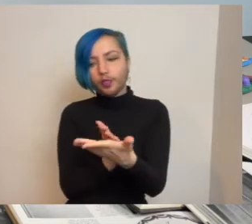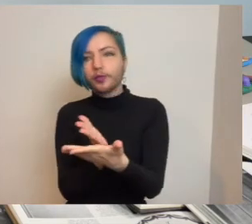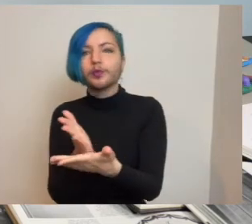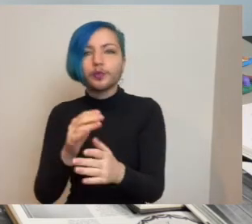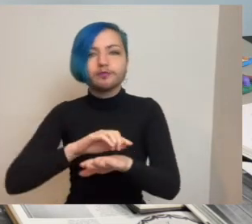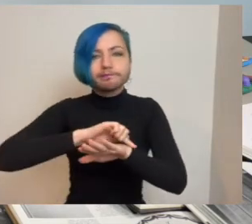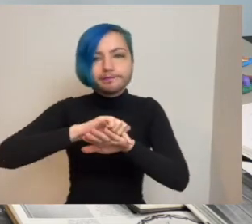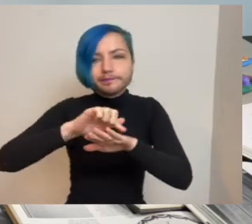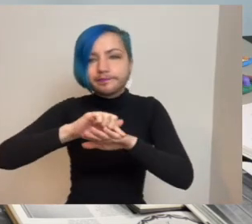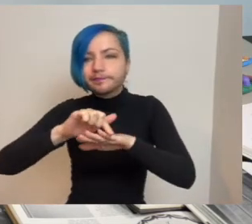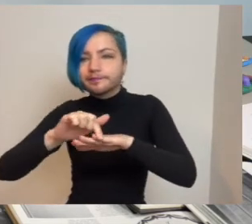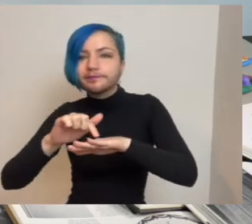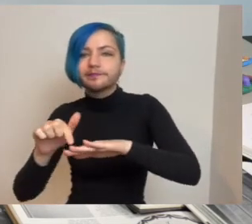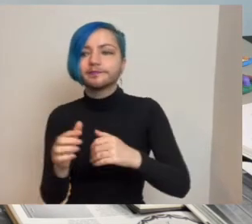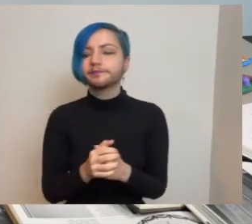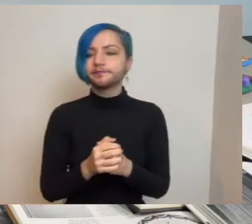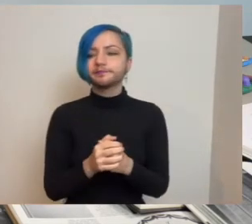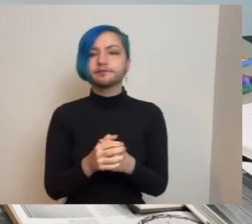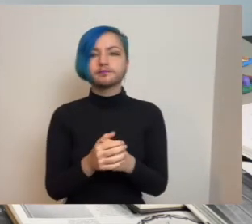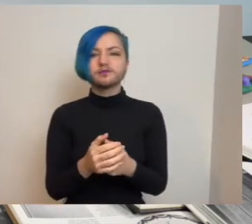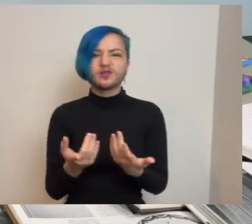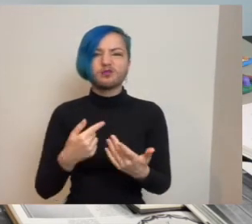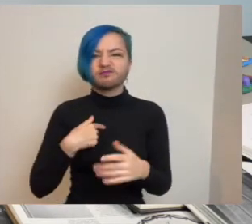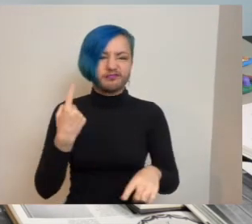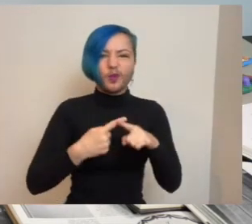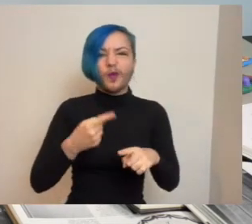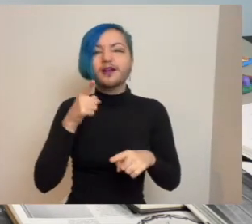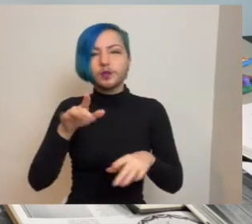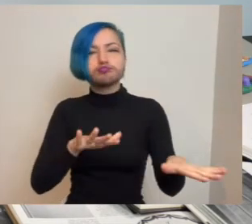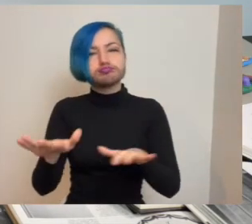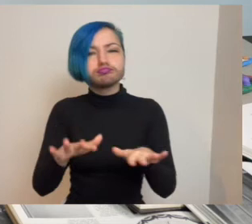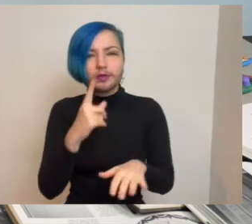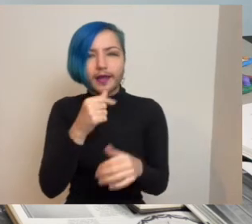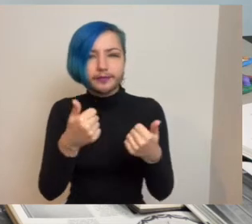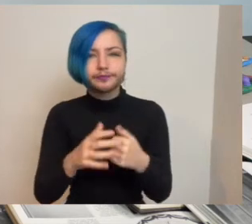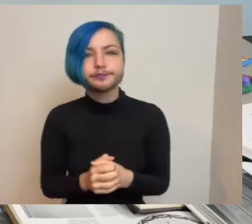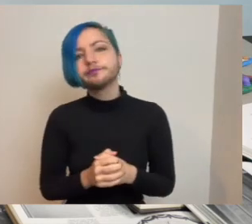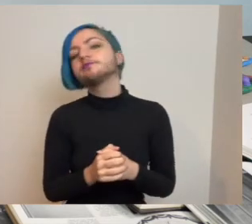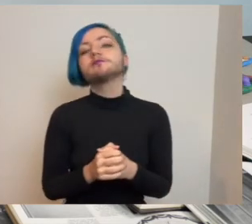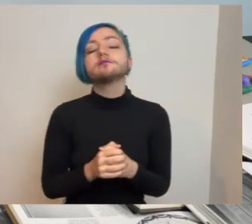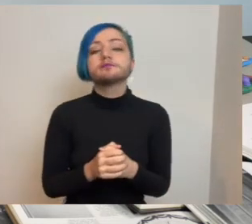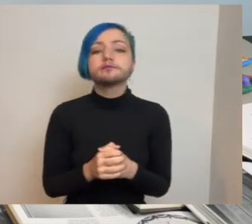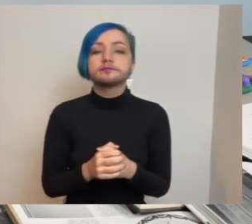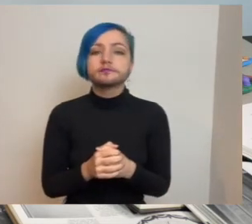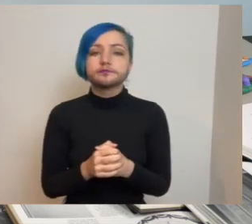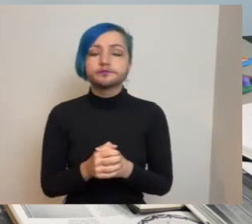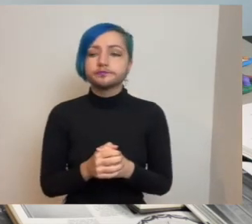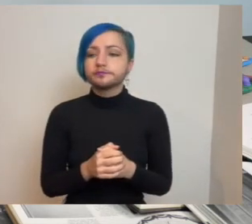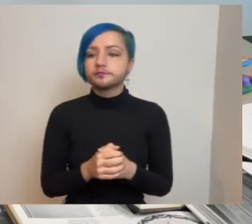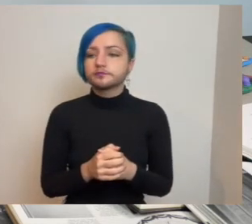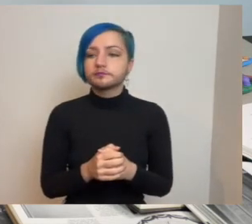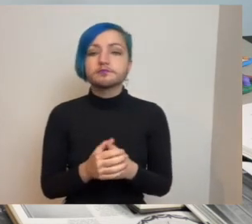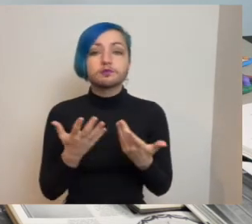So I've sort of, you can take your time really more doing it. Again, I'm just using